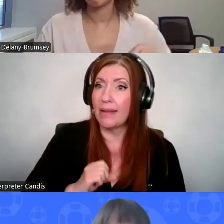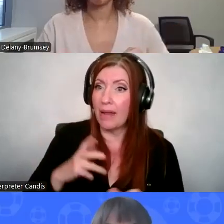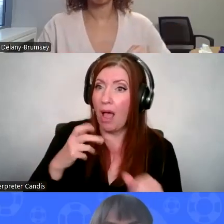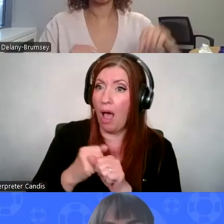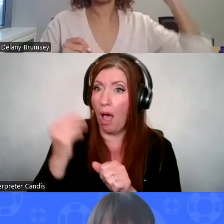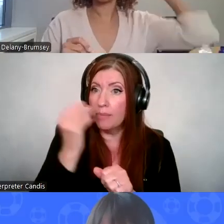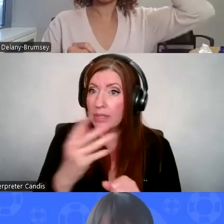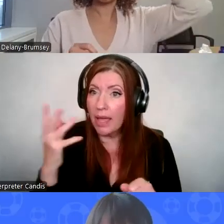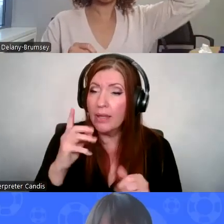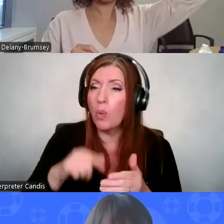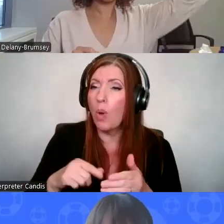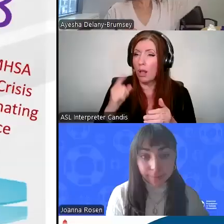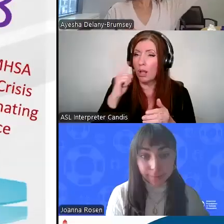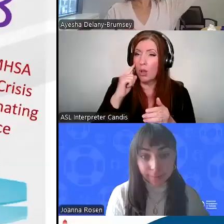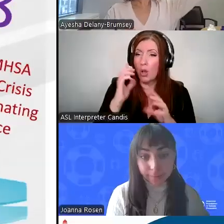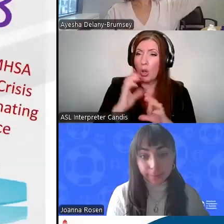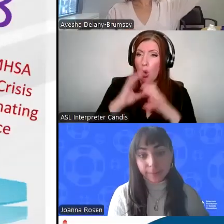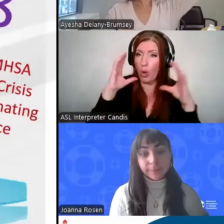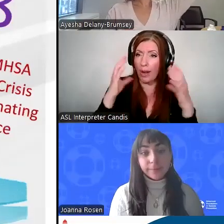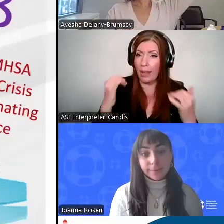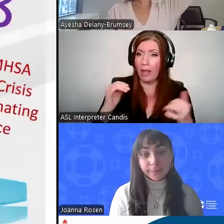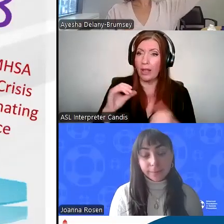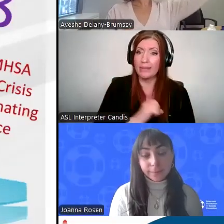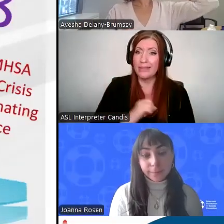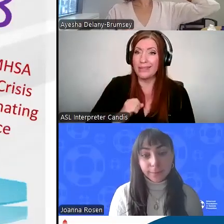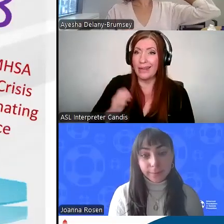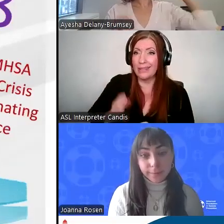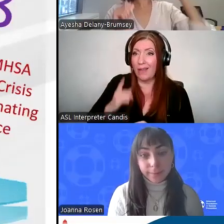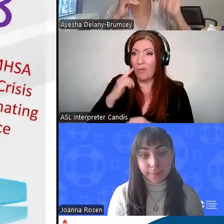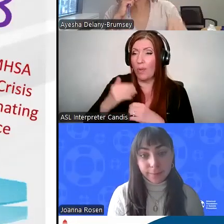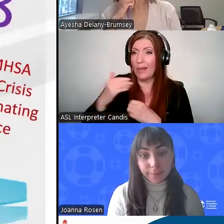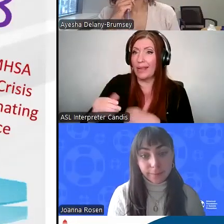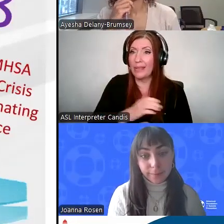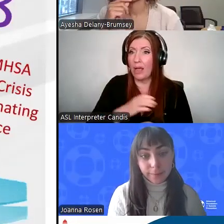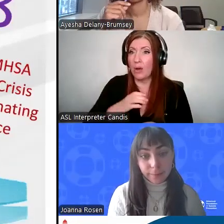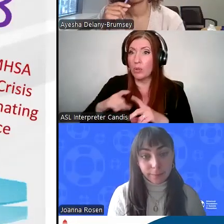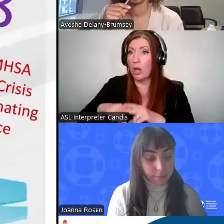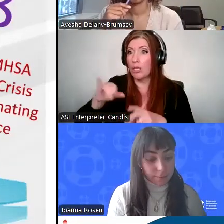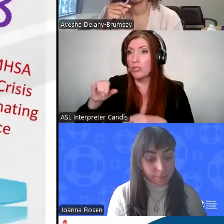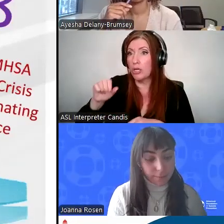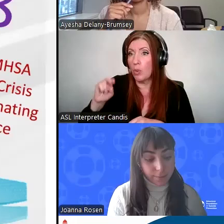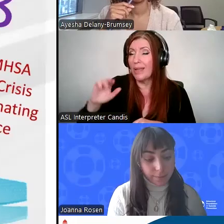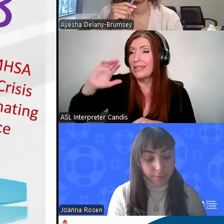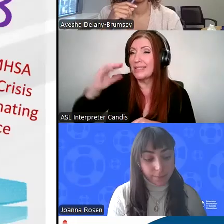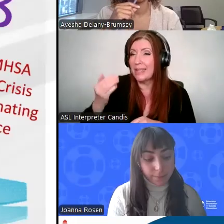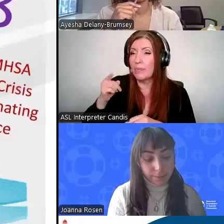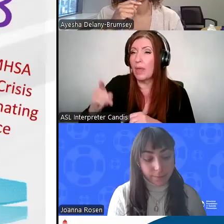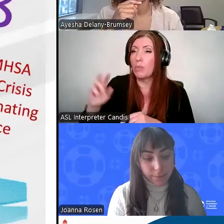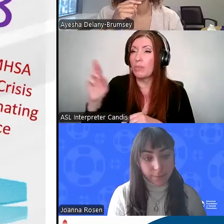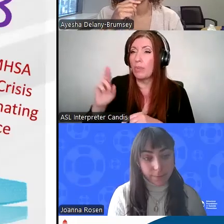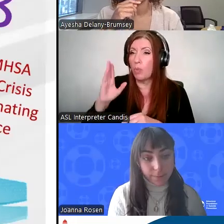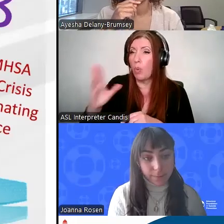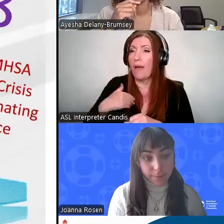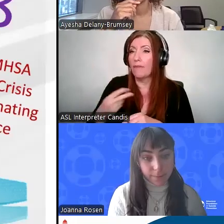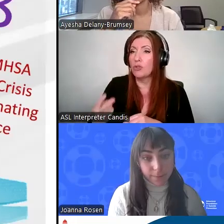looking as of now. On the Senate side for the next Congress starting in January, it looks like the Republicans will have a 2